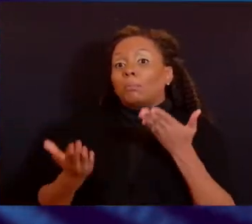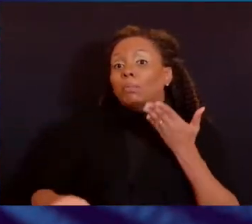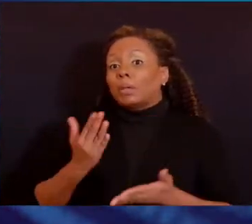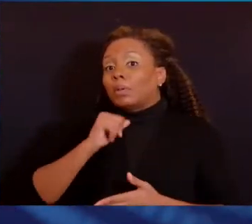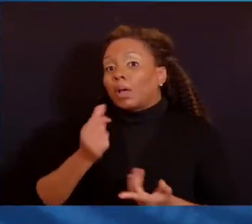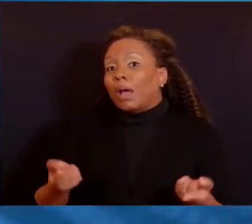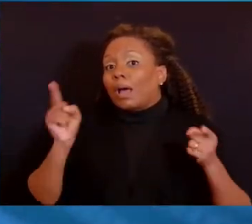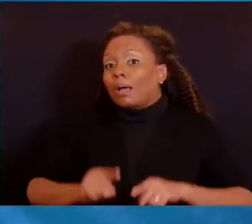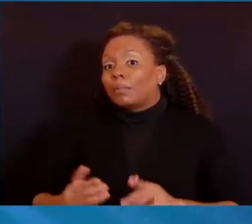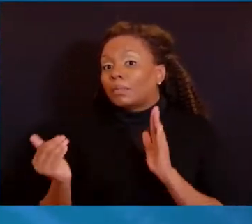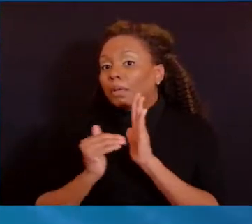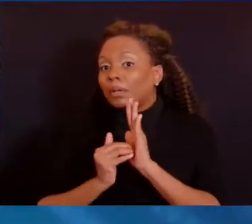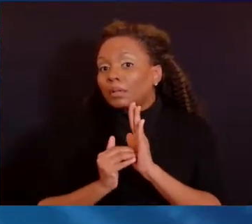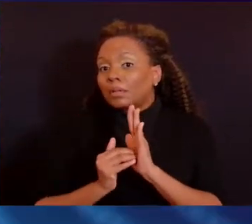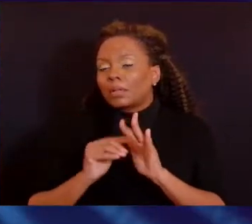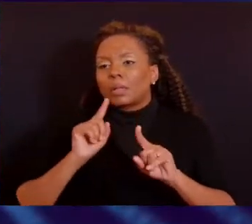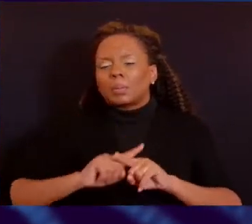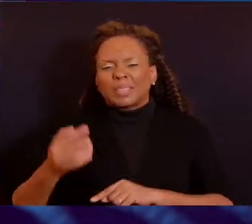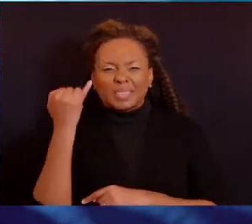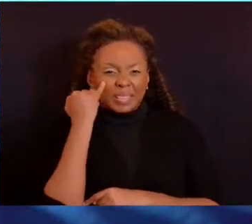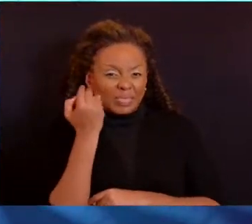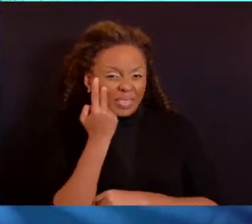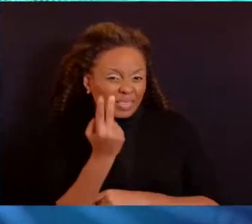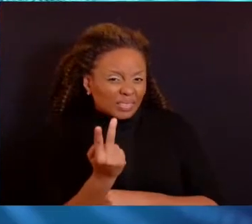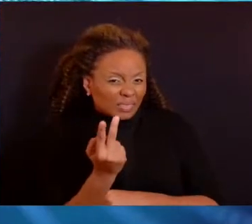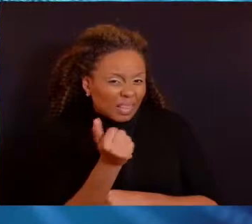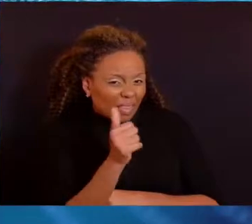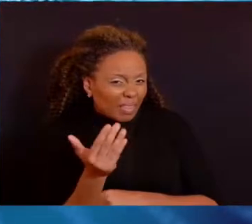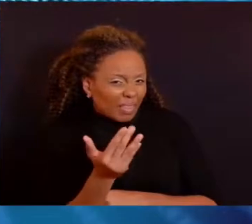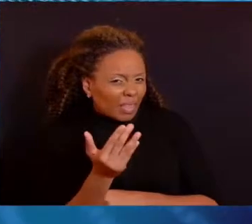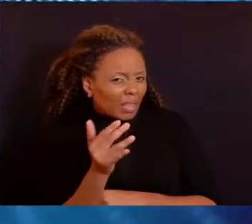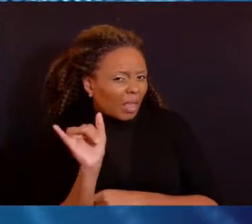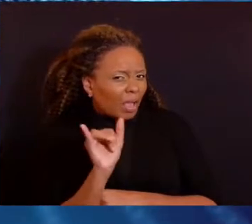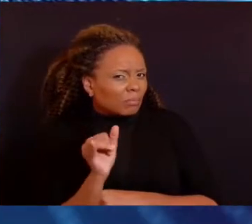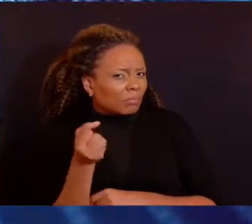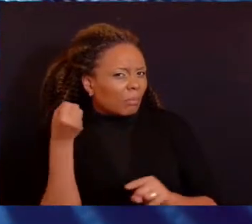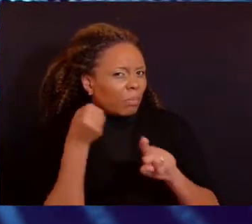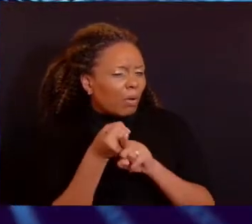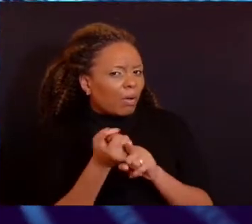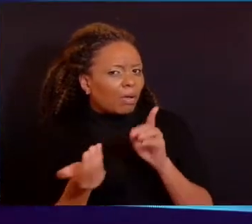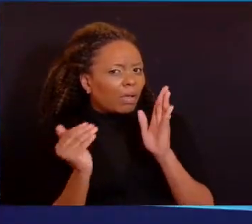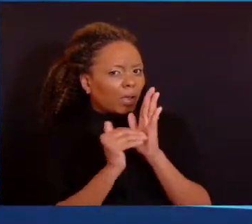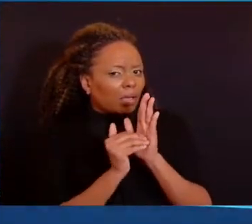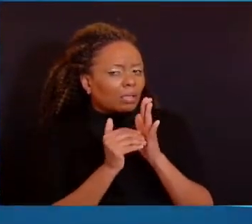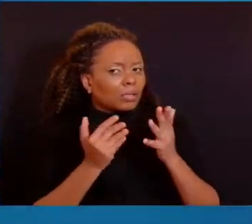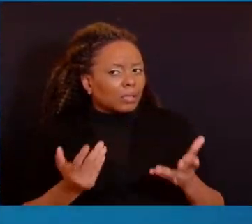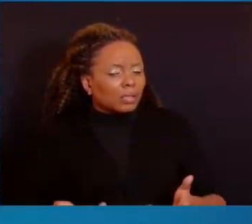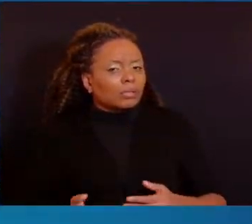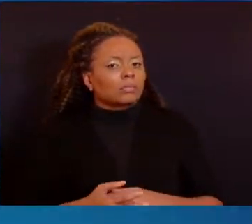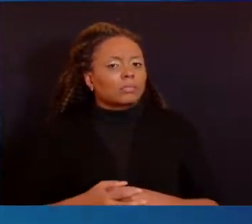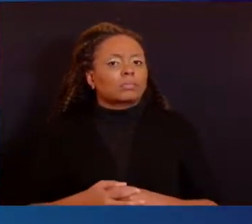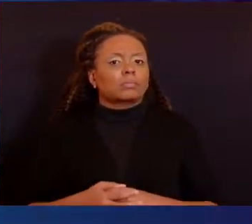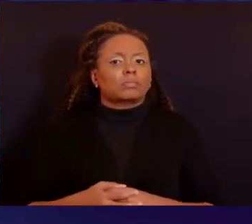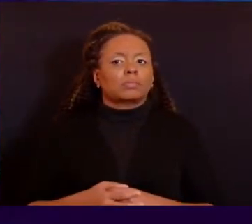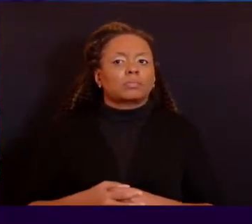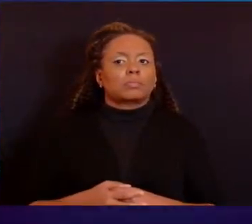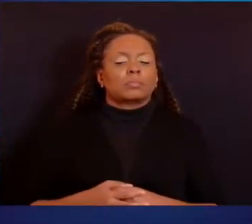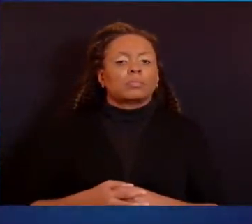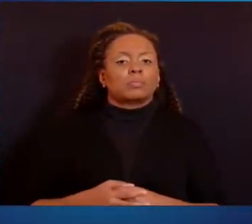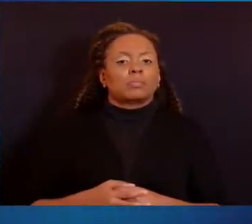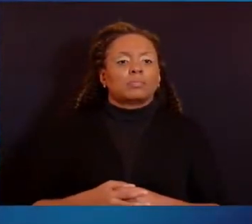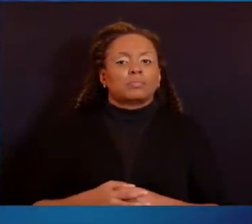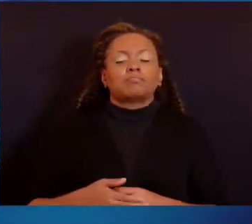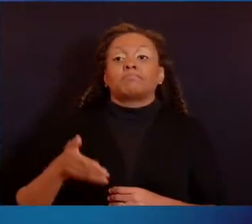stop. But if we see anything looking just like that before, we will all, just like that before last night, that